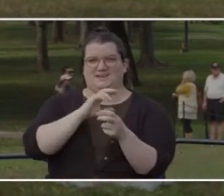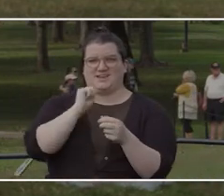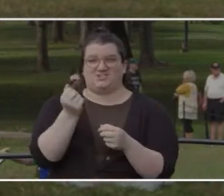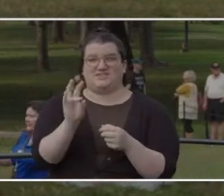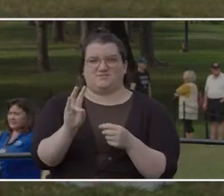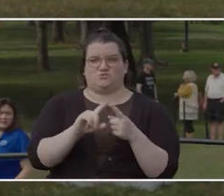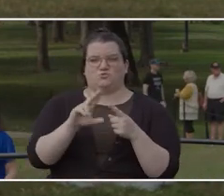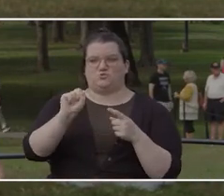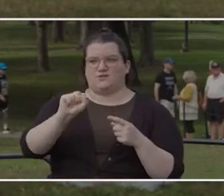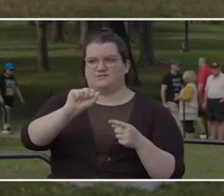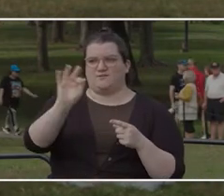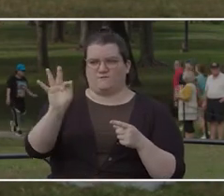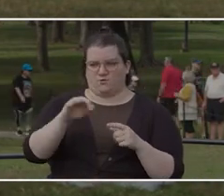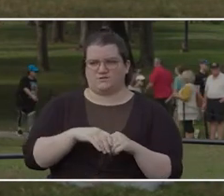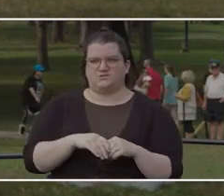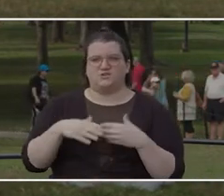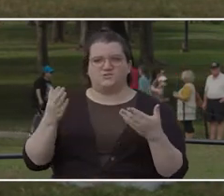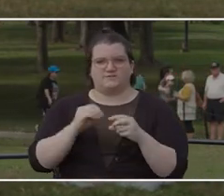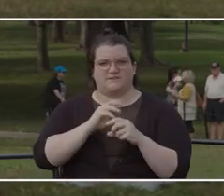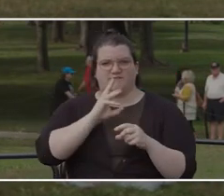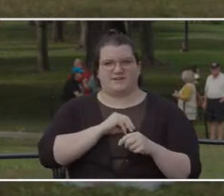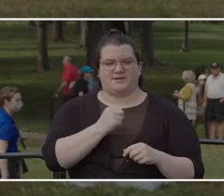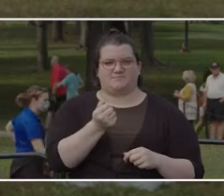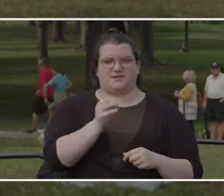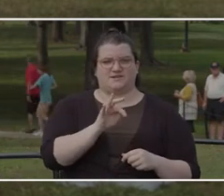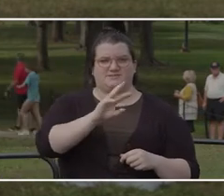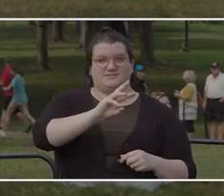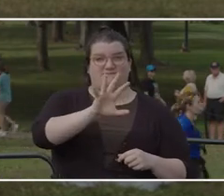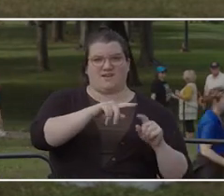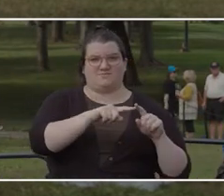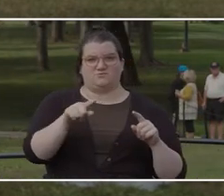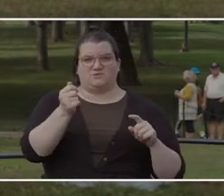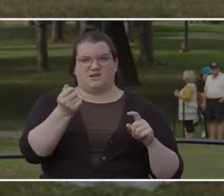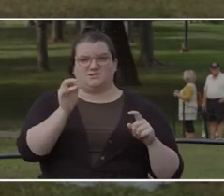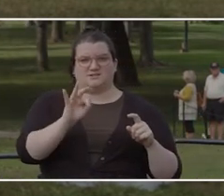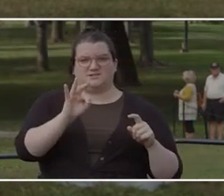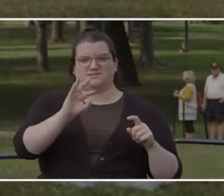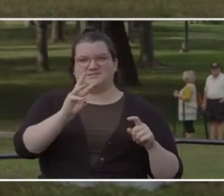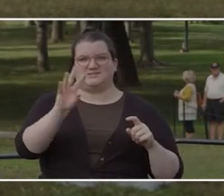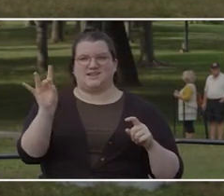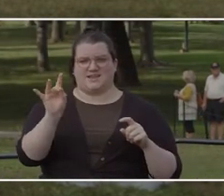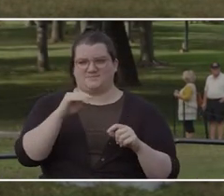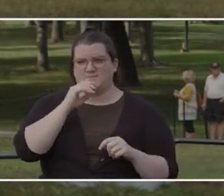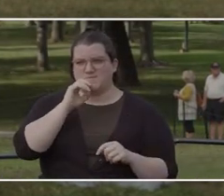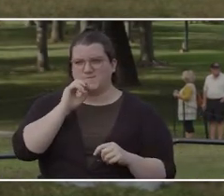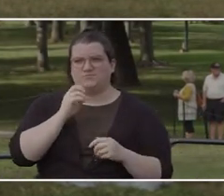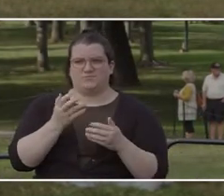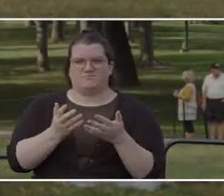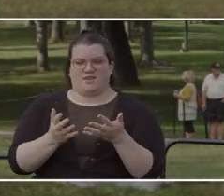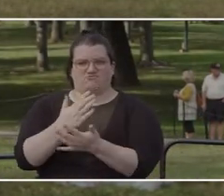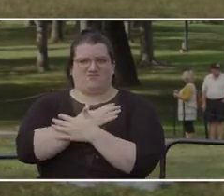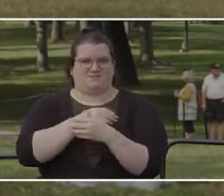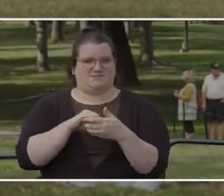United States Air Force and served in Vietnam from 1965 to 1968. May you rest in peace,